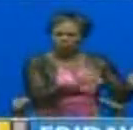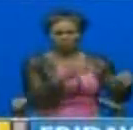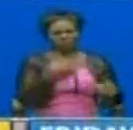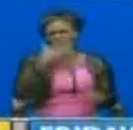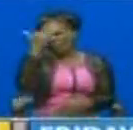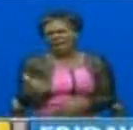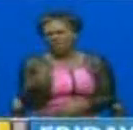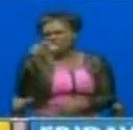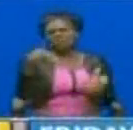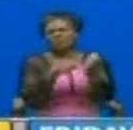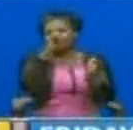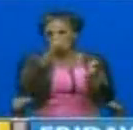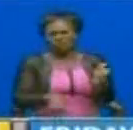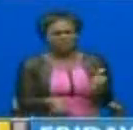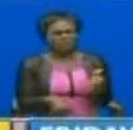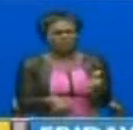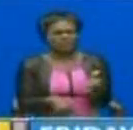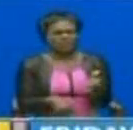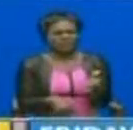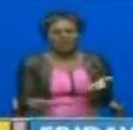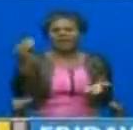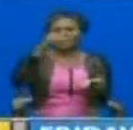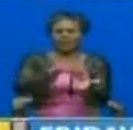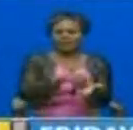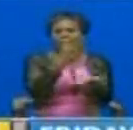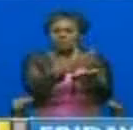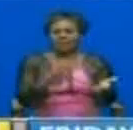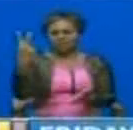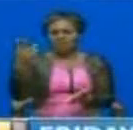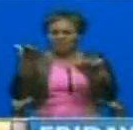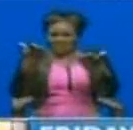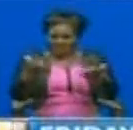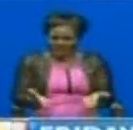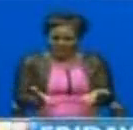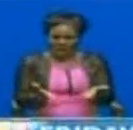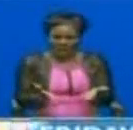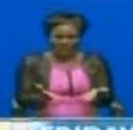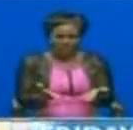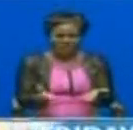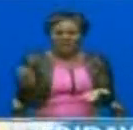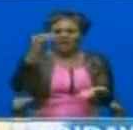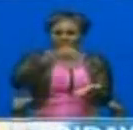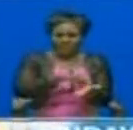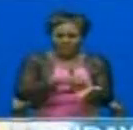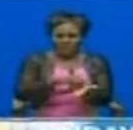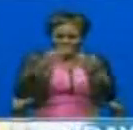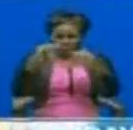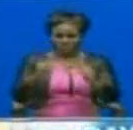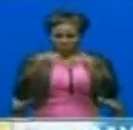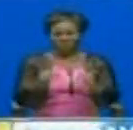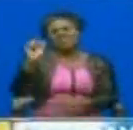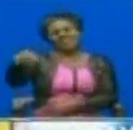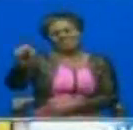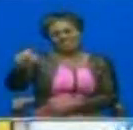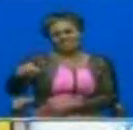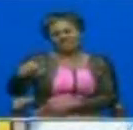Nini mbaya na wewe? Ango. Yeah. Rudia. Yeah. Part 2. Now that the athletic rudia kwanza chini hapo.